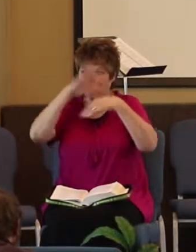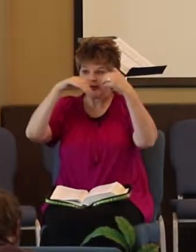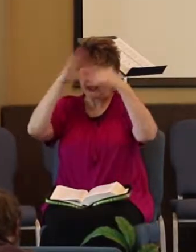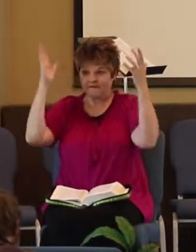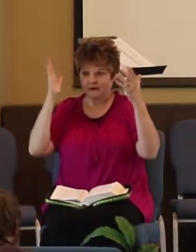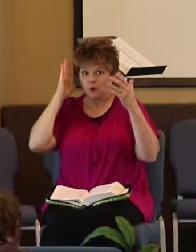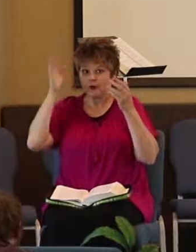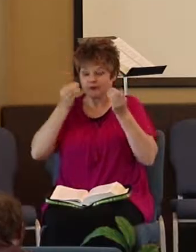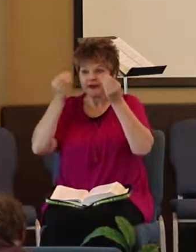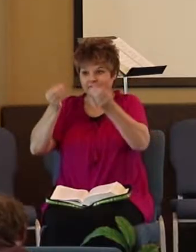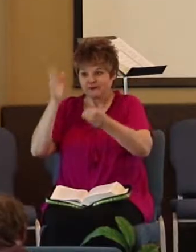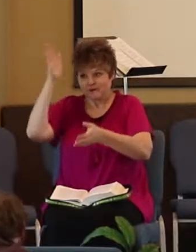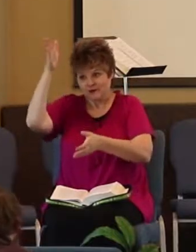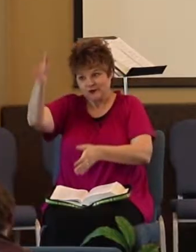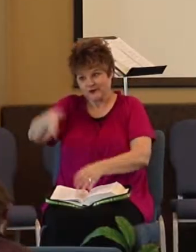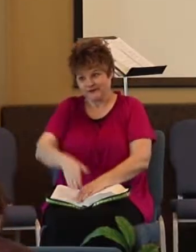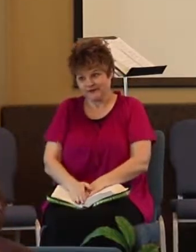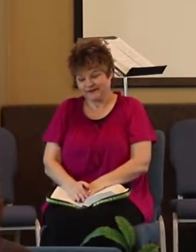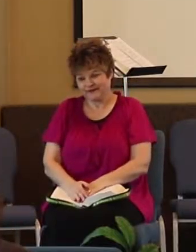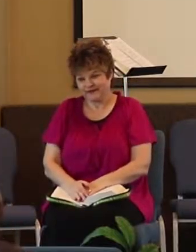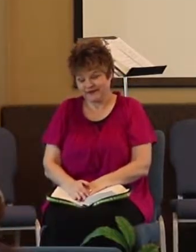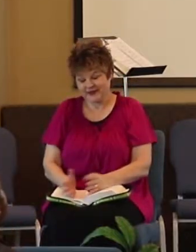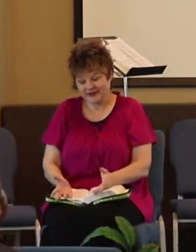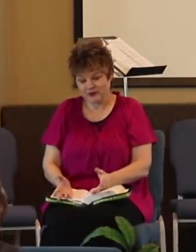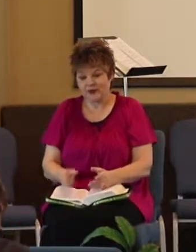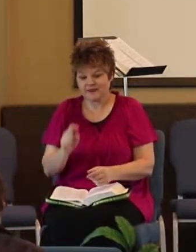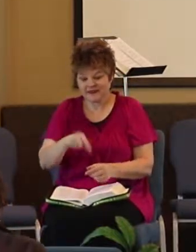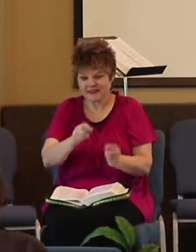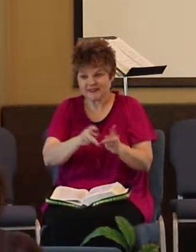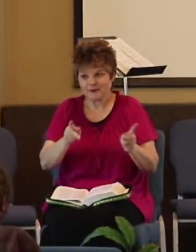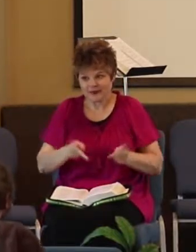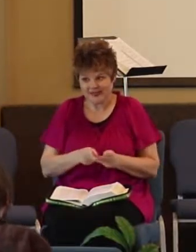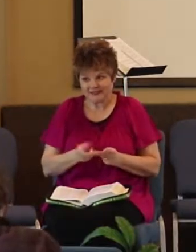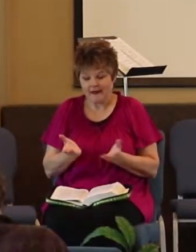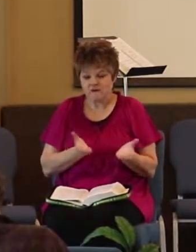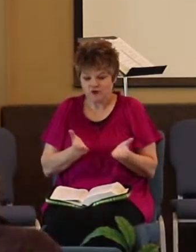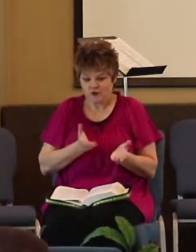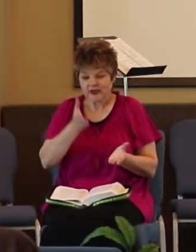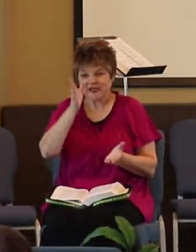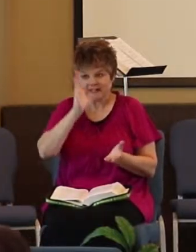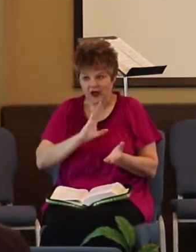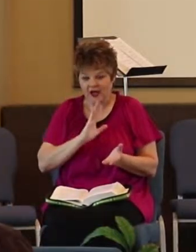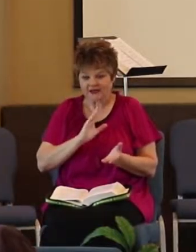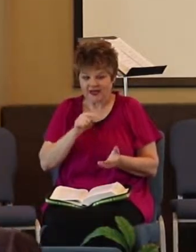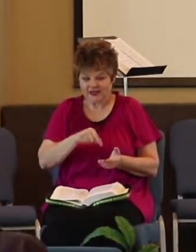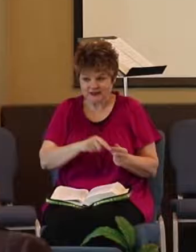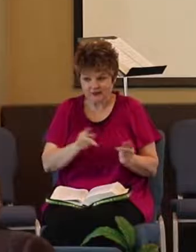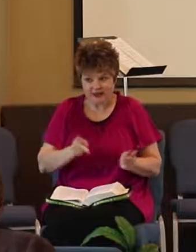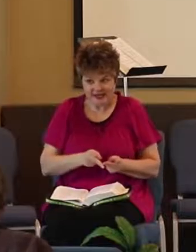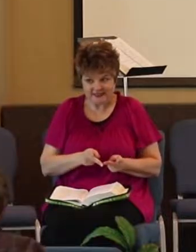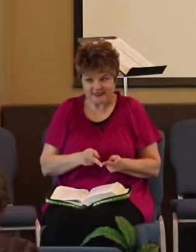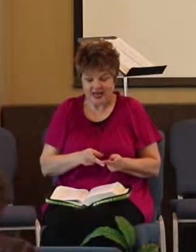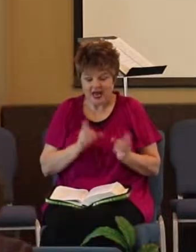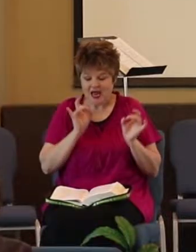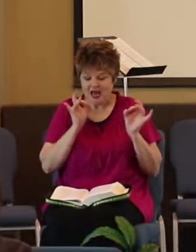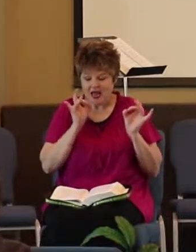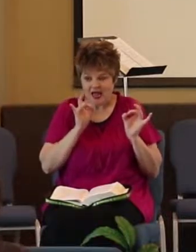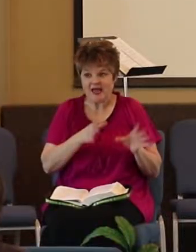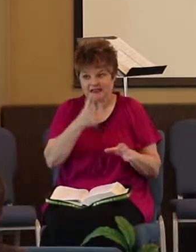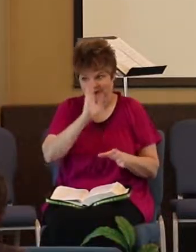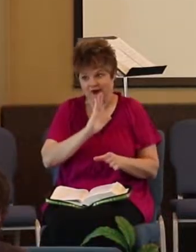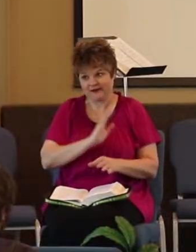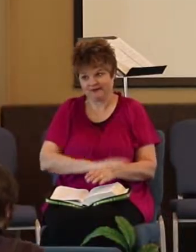us. That this is a place of serving God, and this place where we're to serve God hates